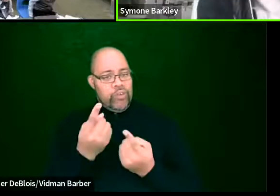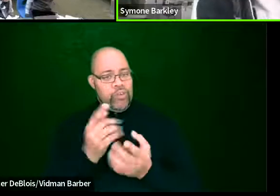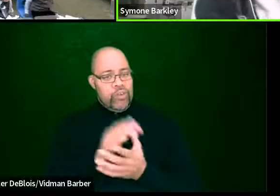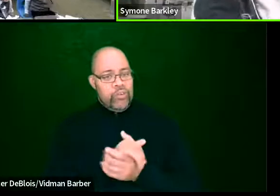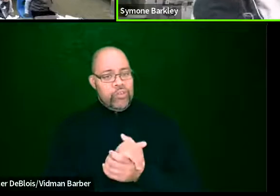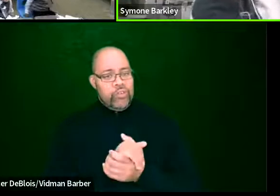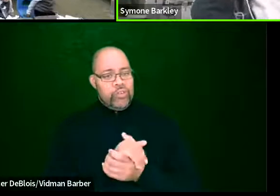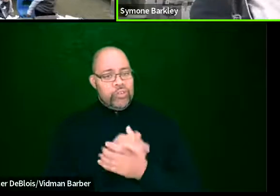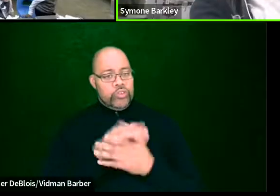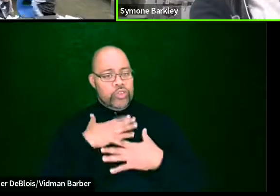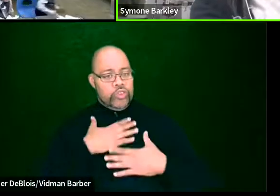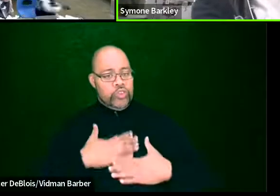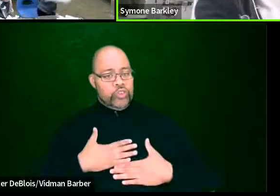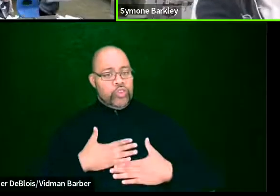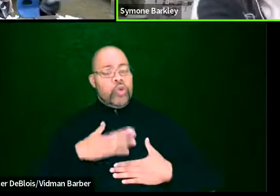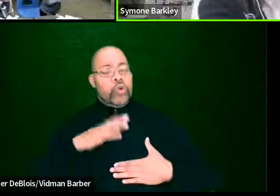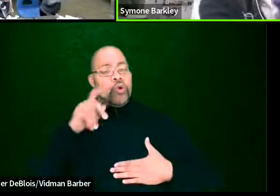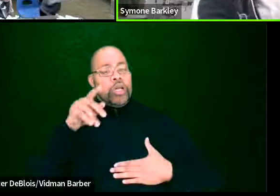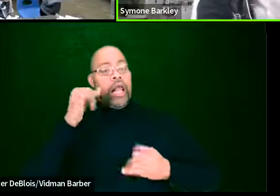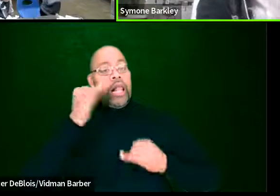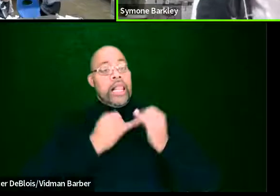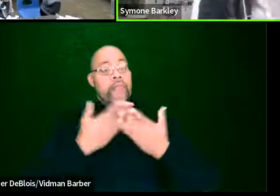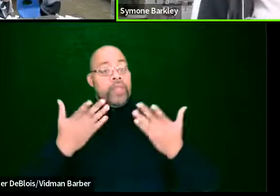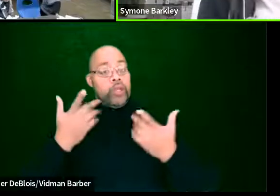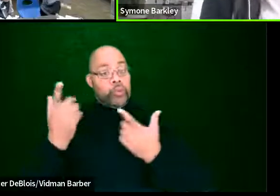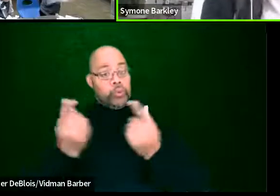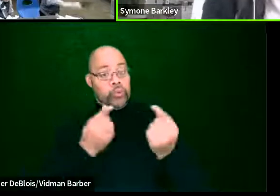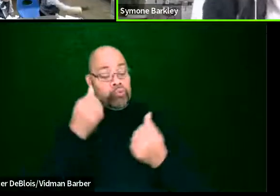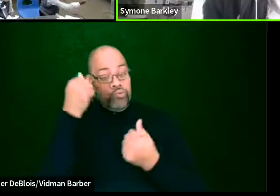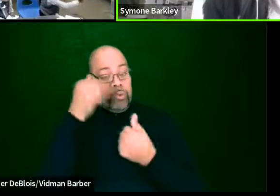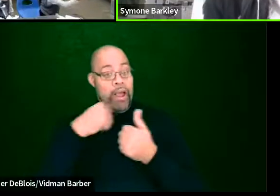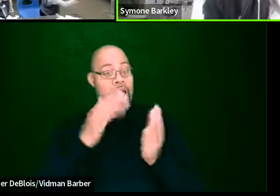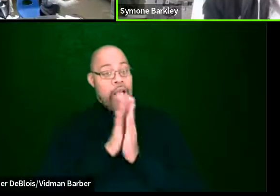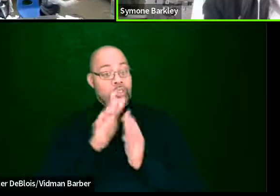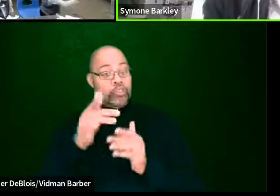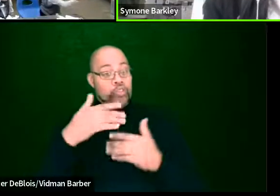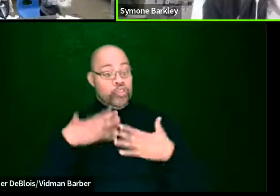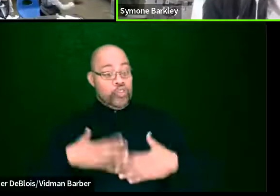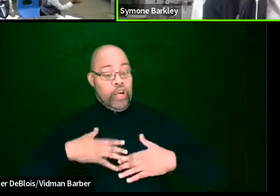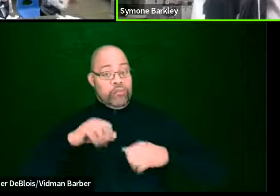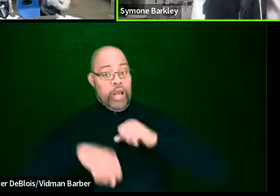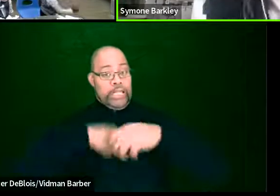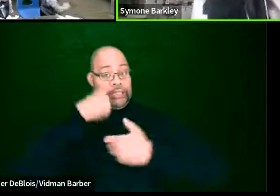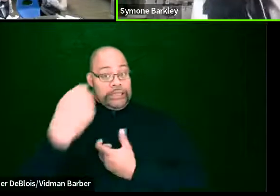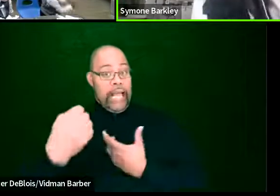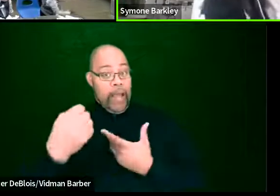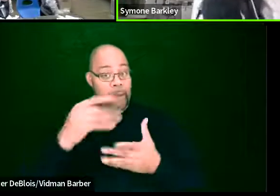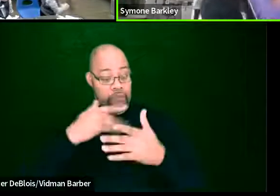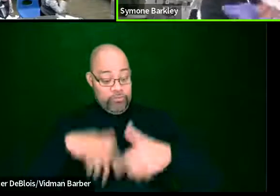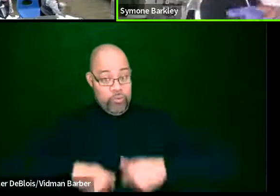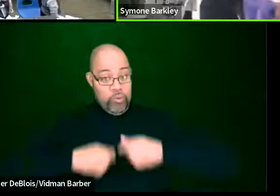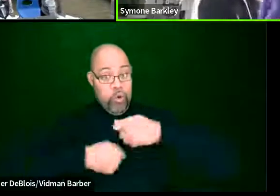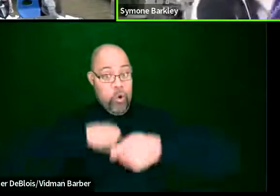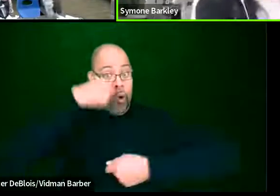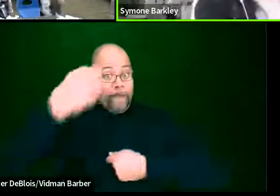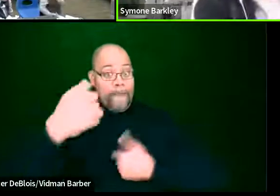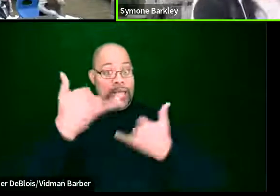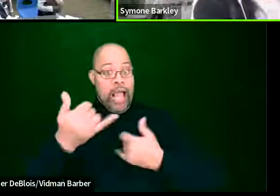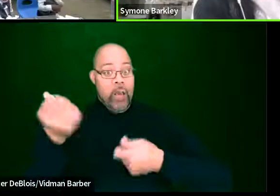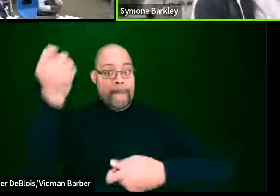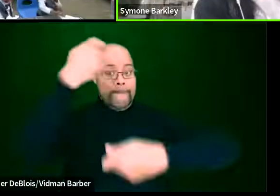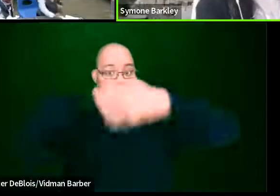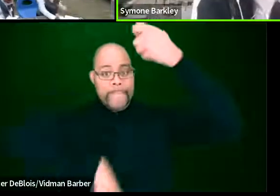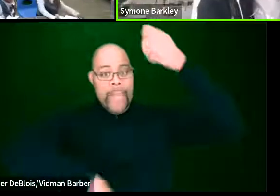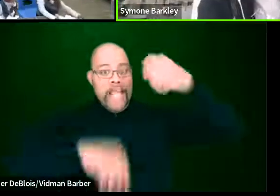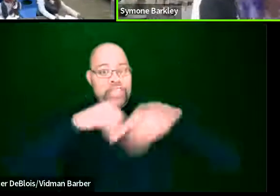their shirt. Okay, last thing you're gonna do is remember I asked you to turn your shirt inside out in the beginning. Now you're just gonna turn it back